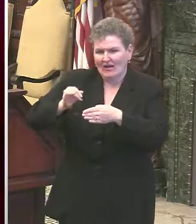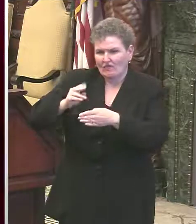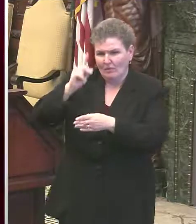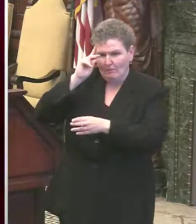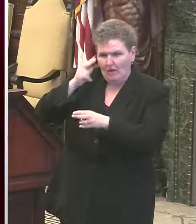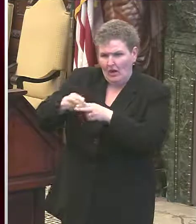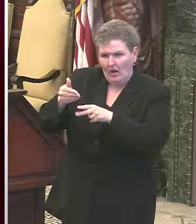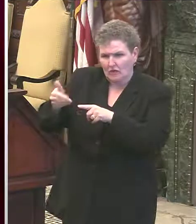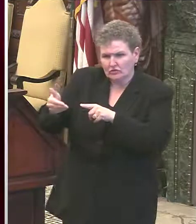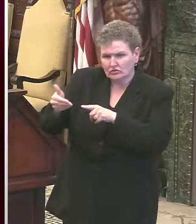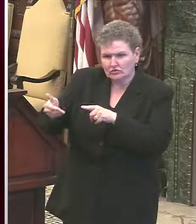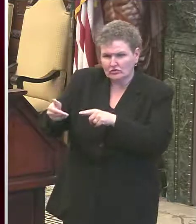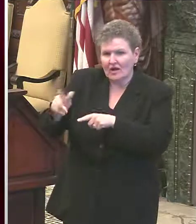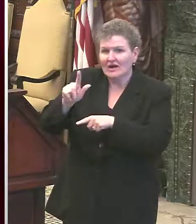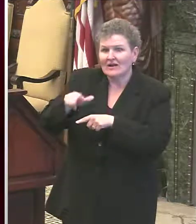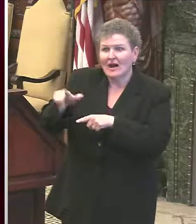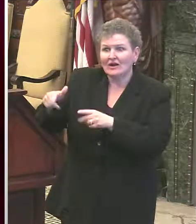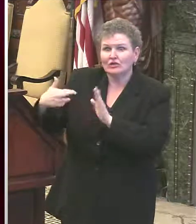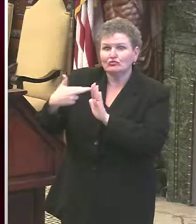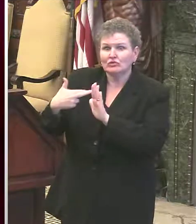for landlords at